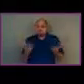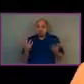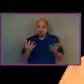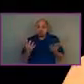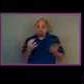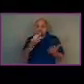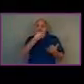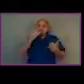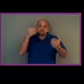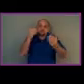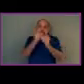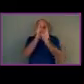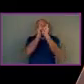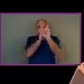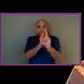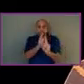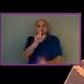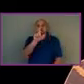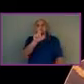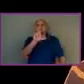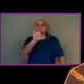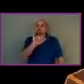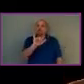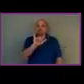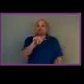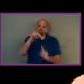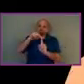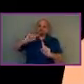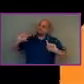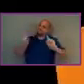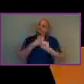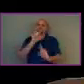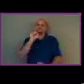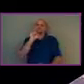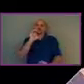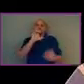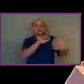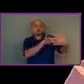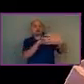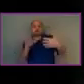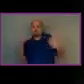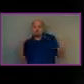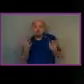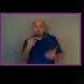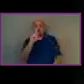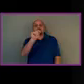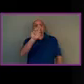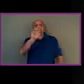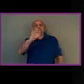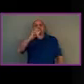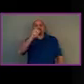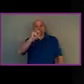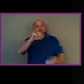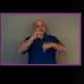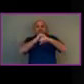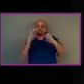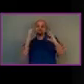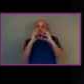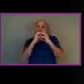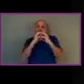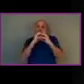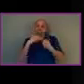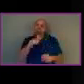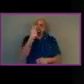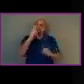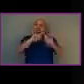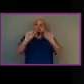missions, Lucy, the first spacecraft to study the Trojan asteroids, which orbit the Sun in two groups, one in front